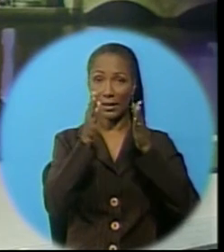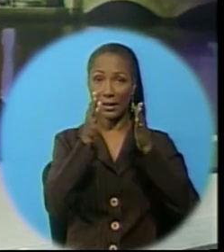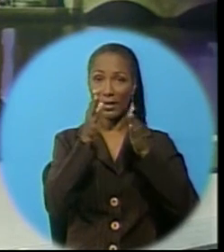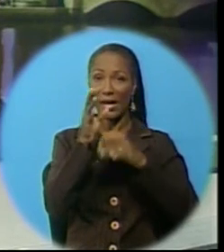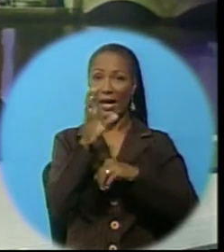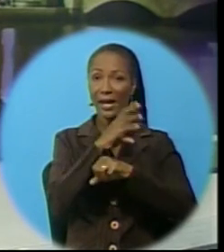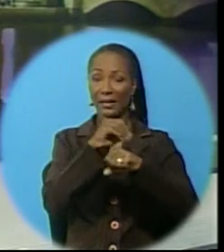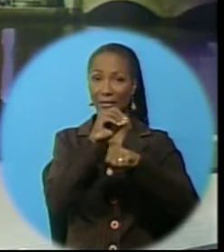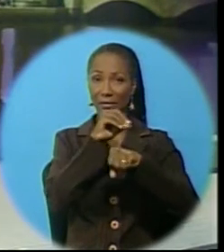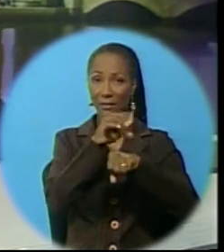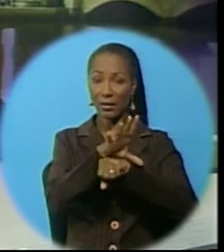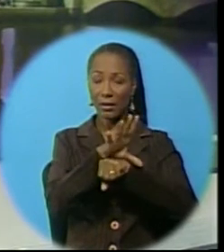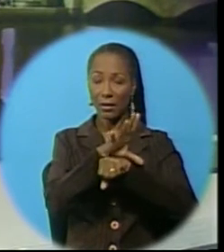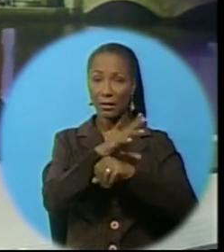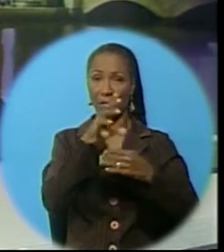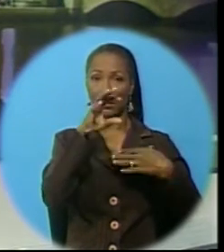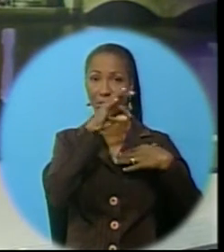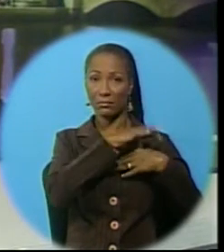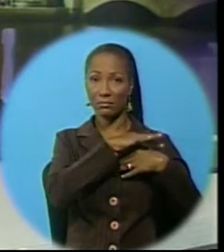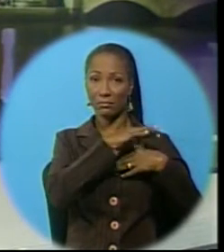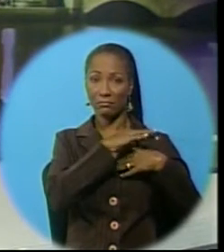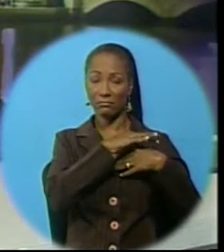Management Lessons of Greece."